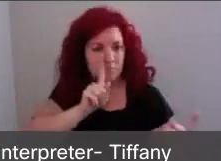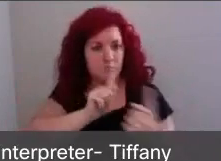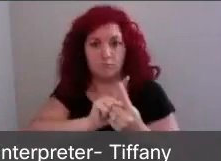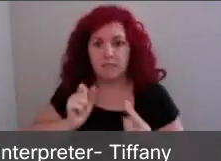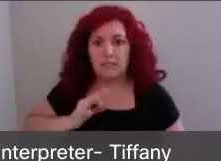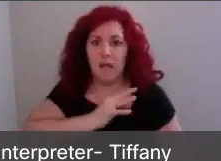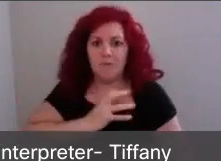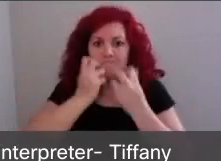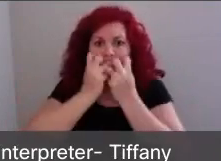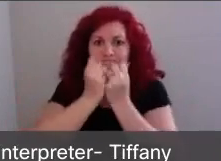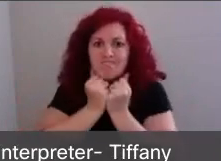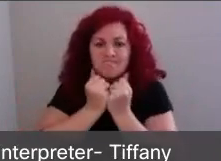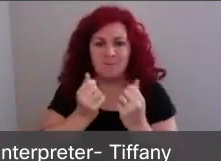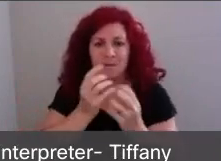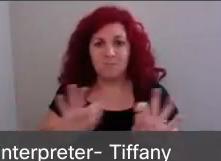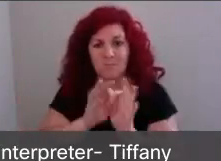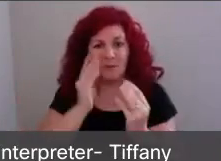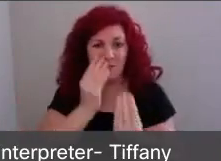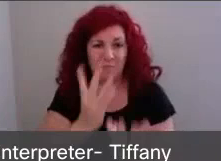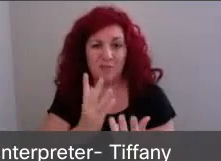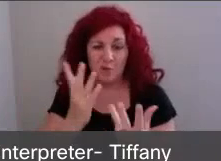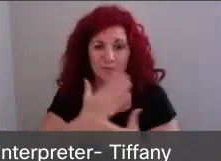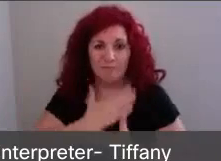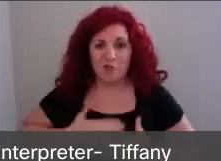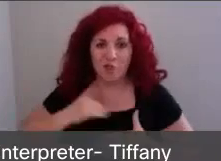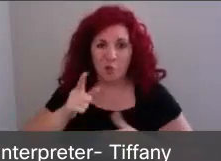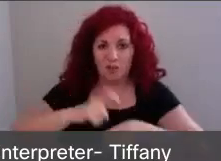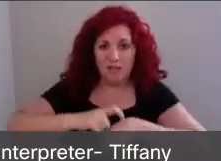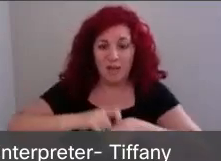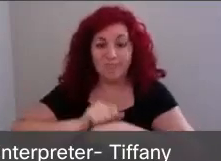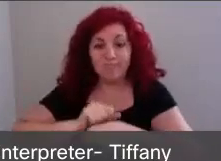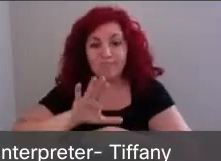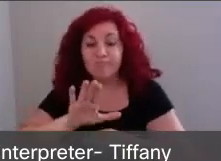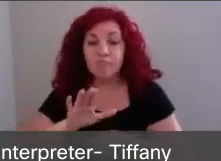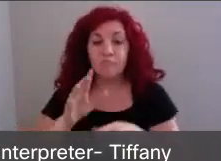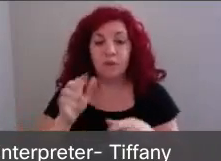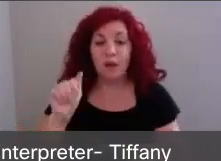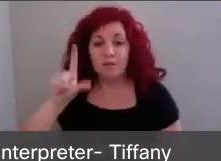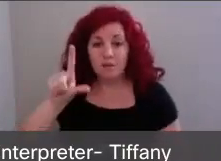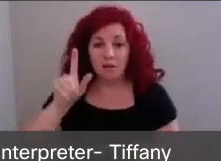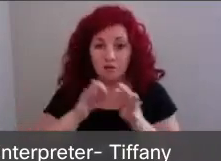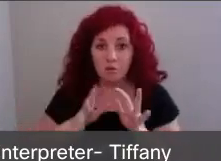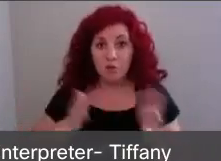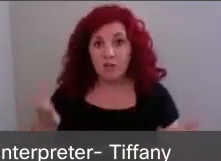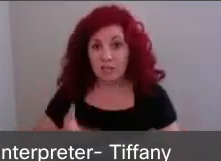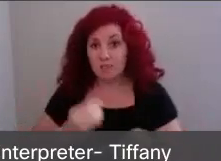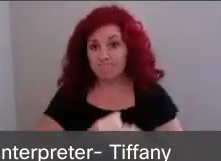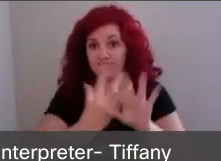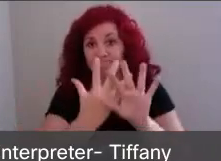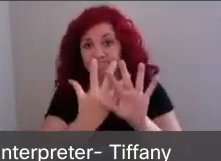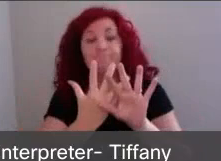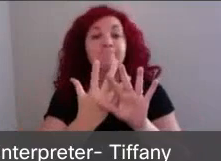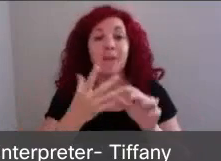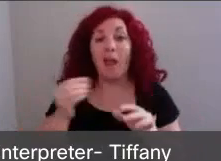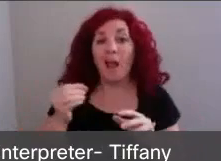really appreciate you taking the time to submit it. We have an American Sign Language interpreter joining us virtually, and